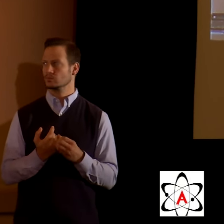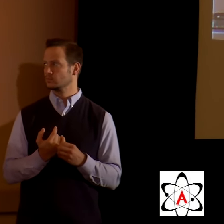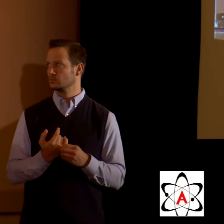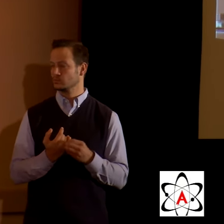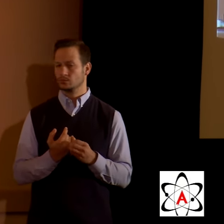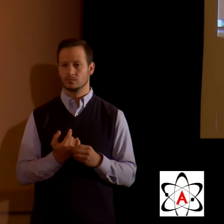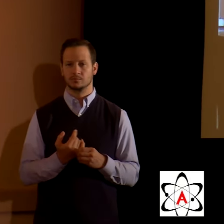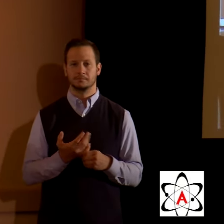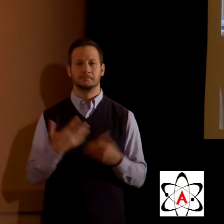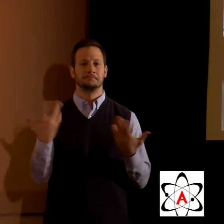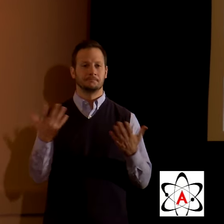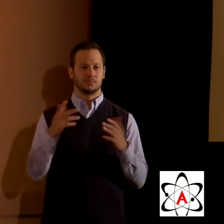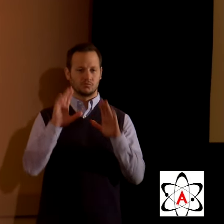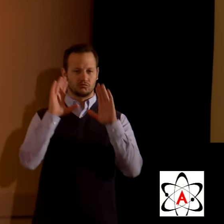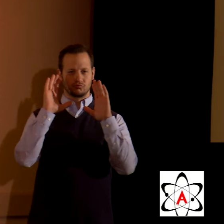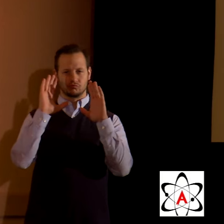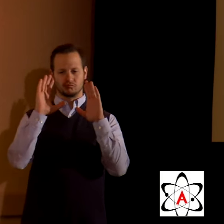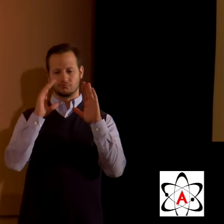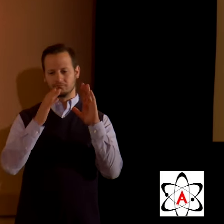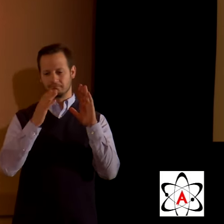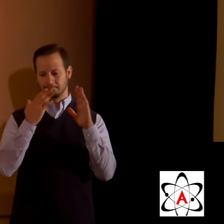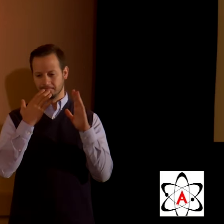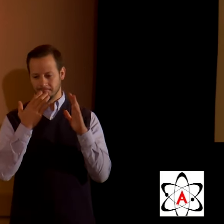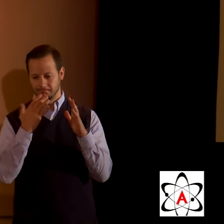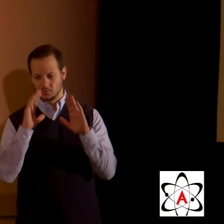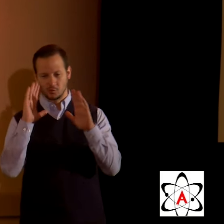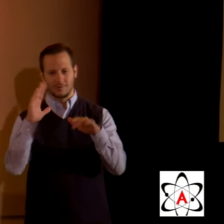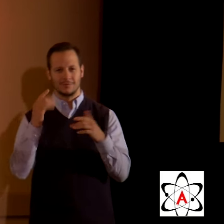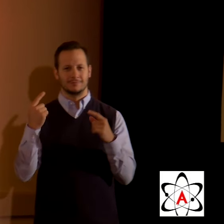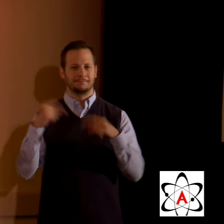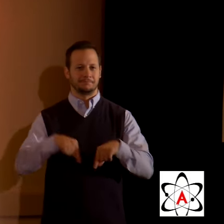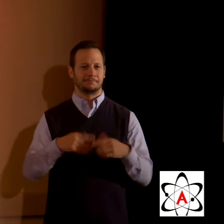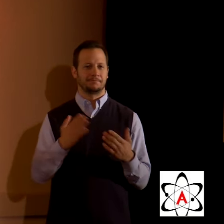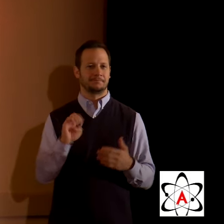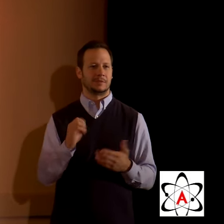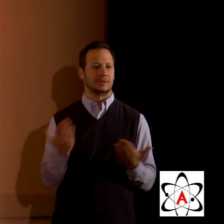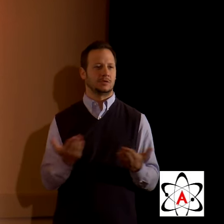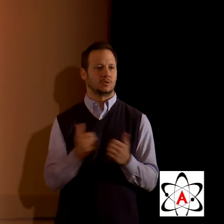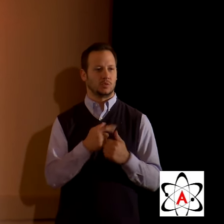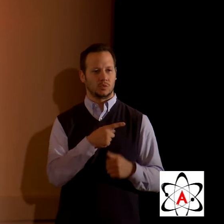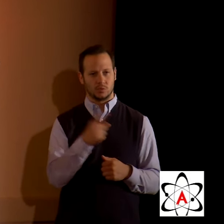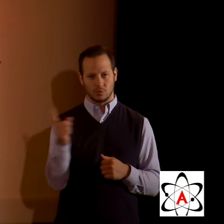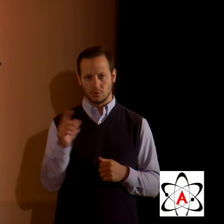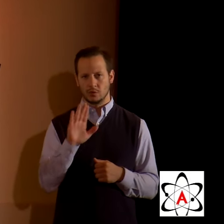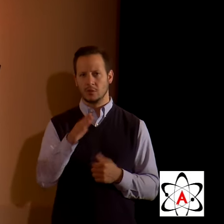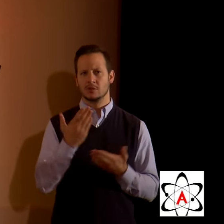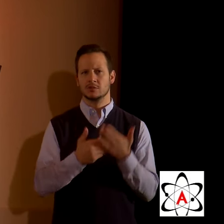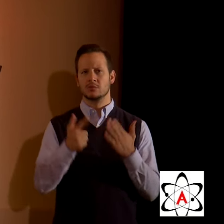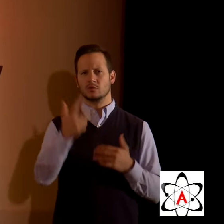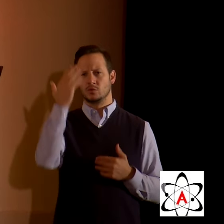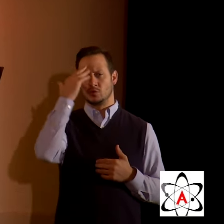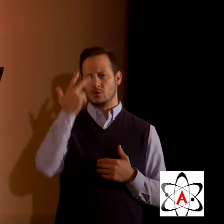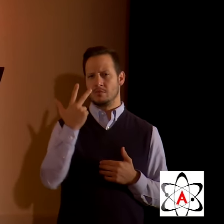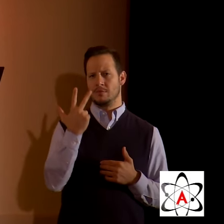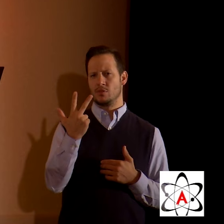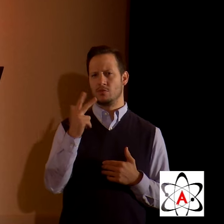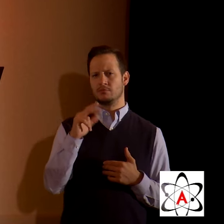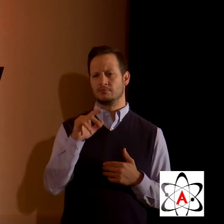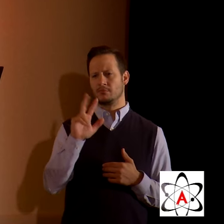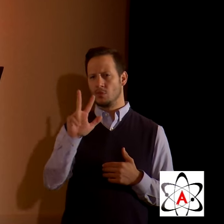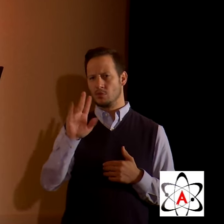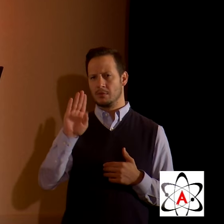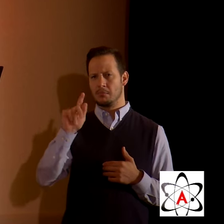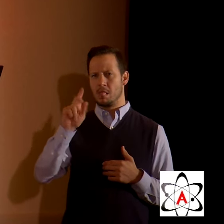Well, it's great to be here. You know, as some of you know, about three blocks down the street is the